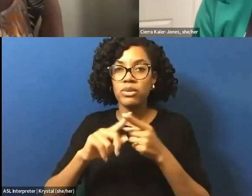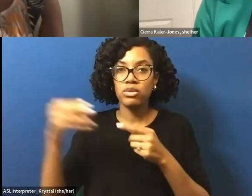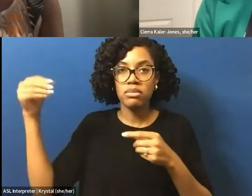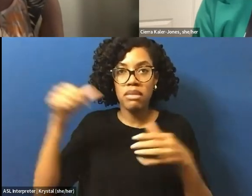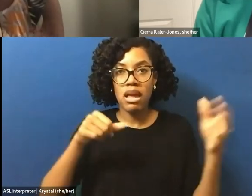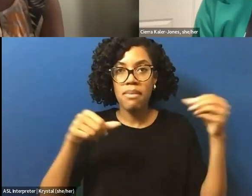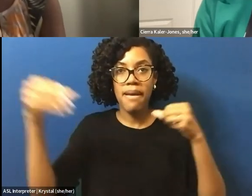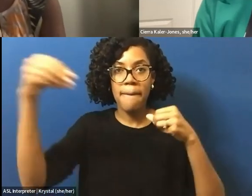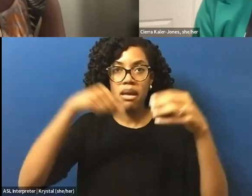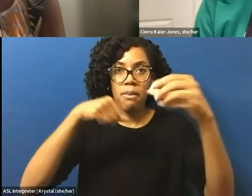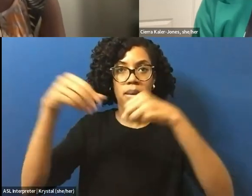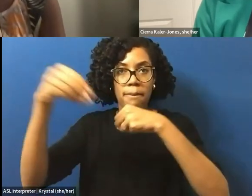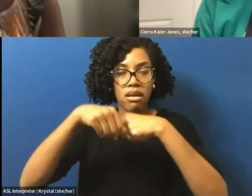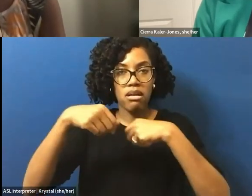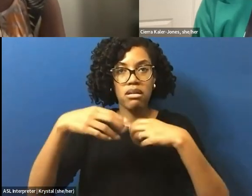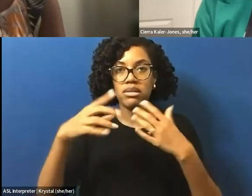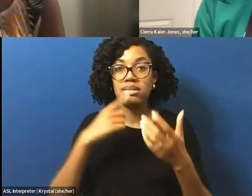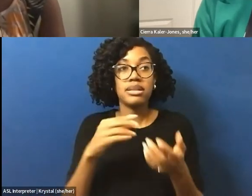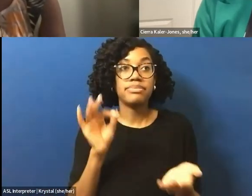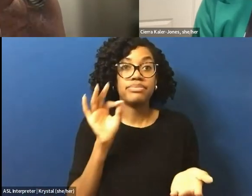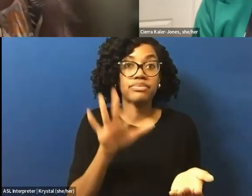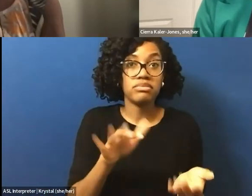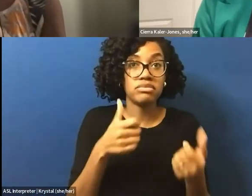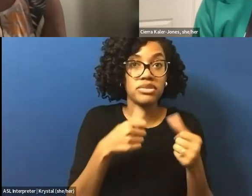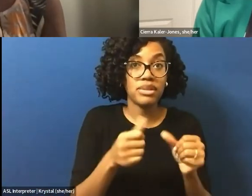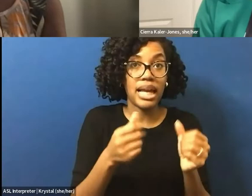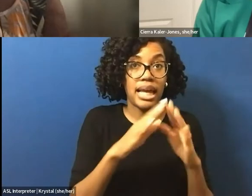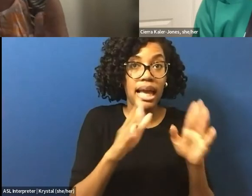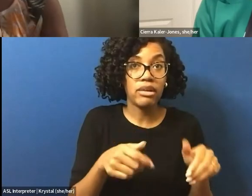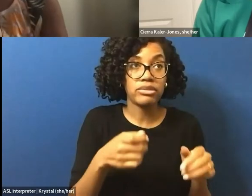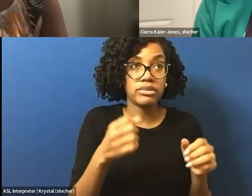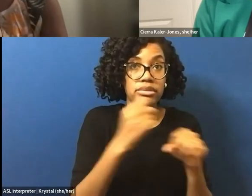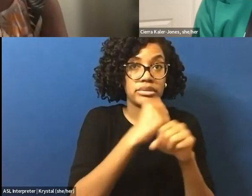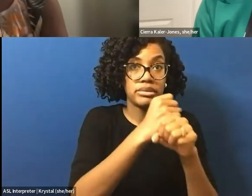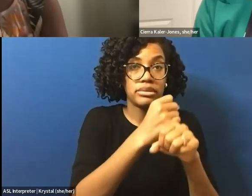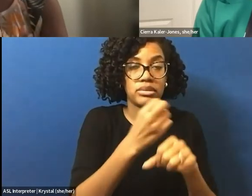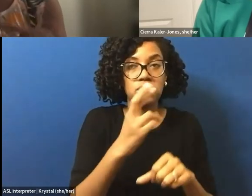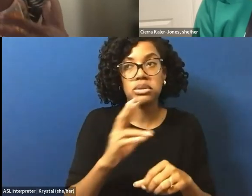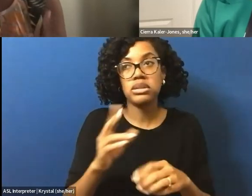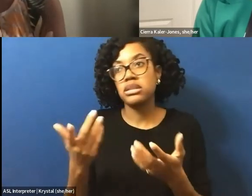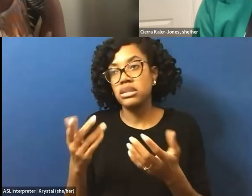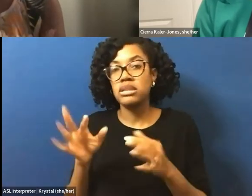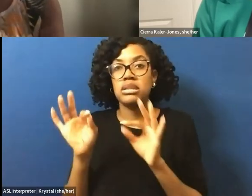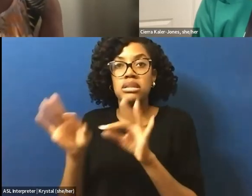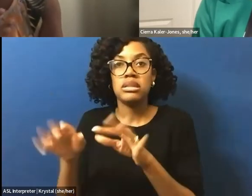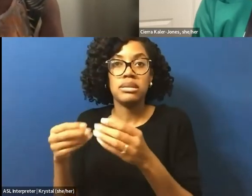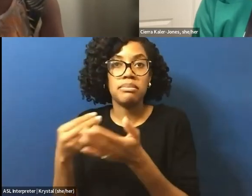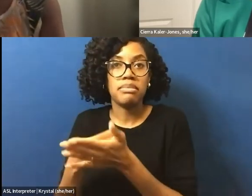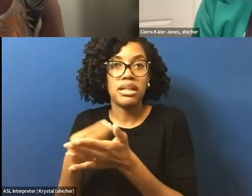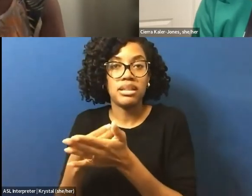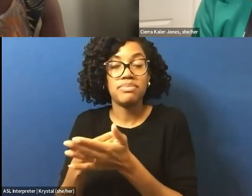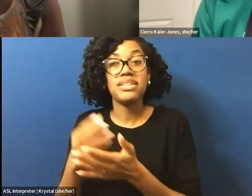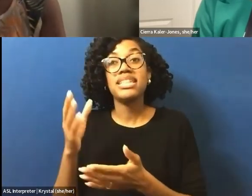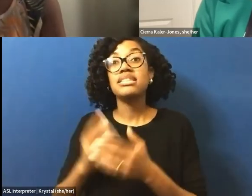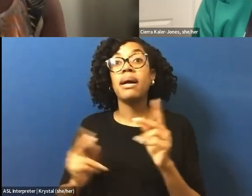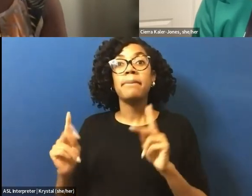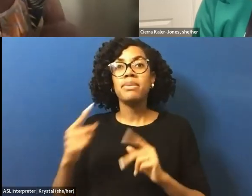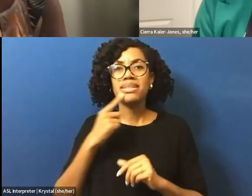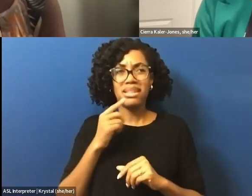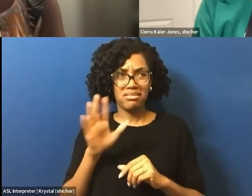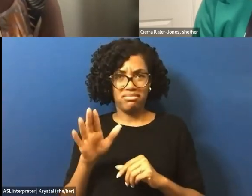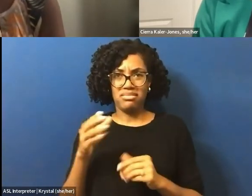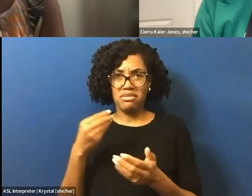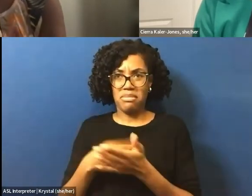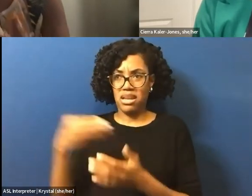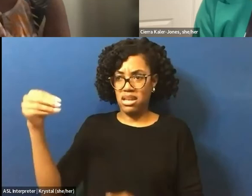way. Right. And so some folks maybe couldn't get on board with like, we're going to take the money and form a separate nation, but